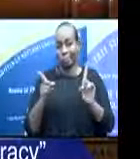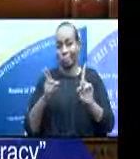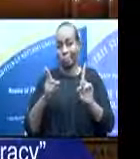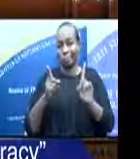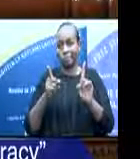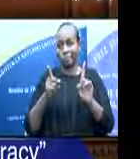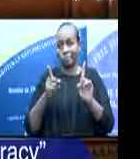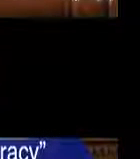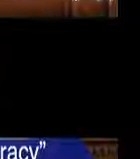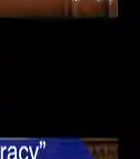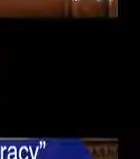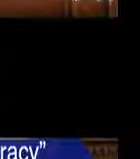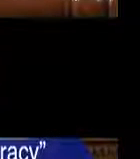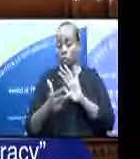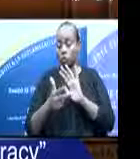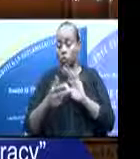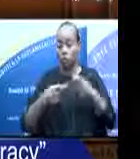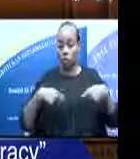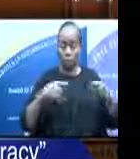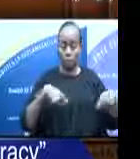as stipulated by section